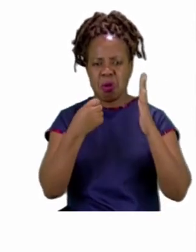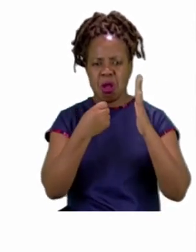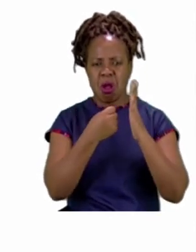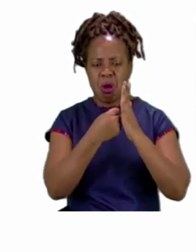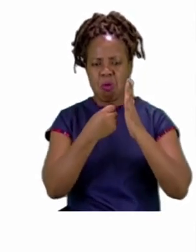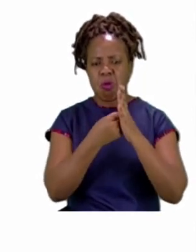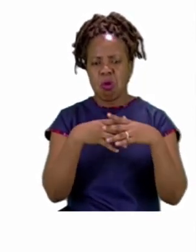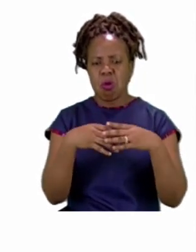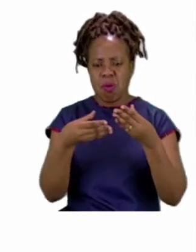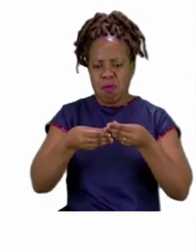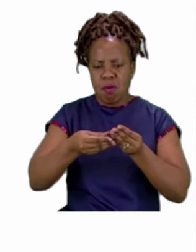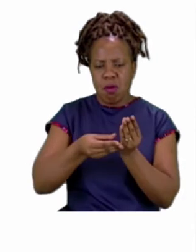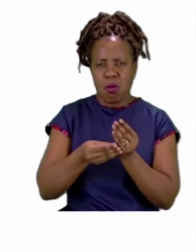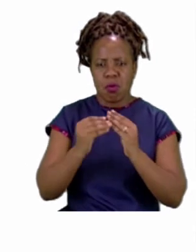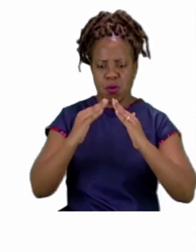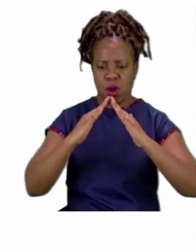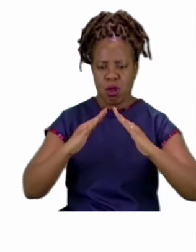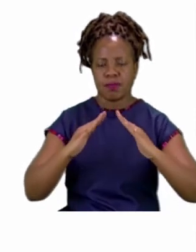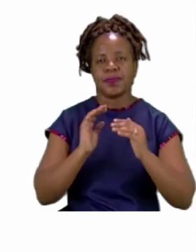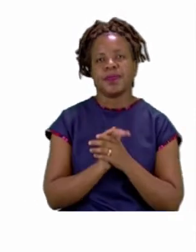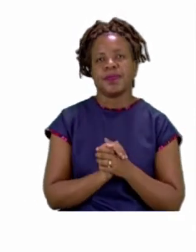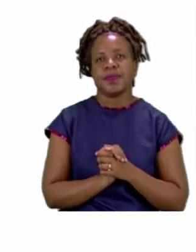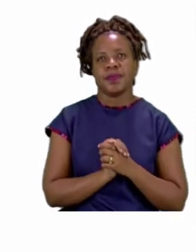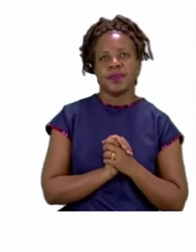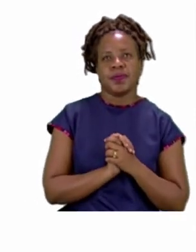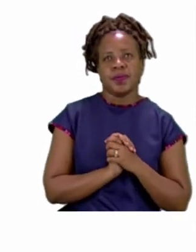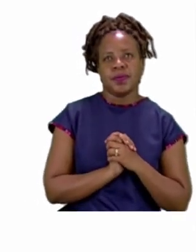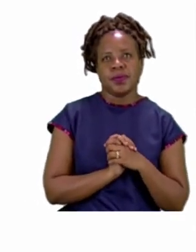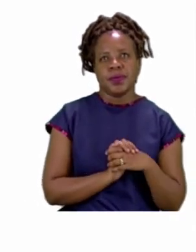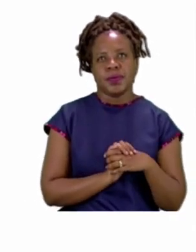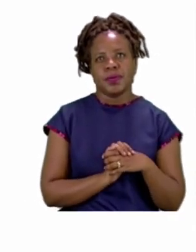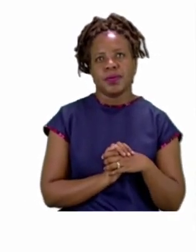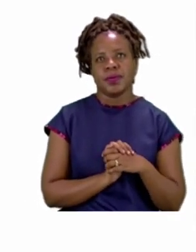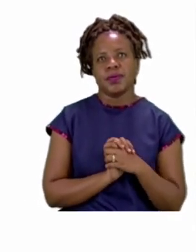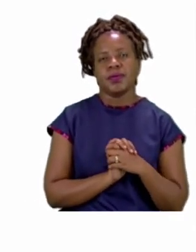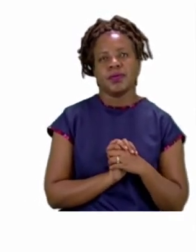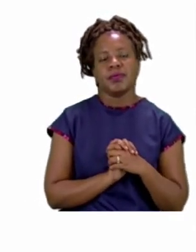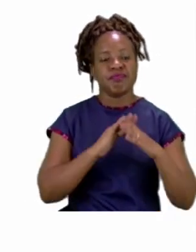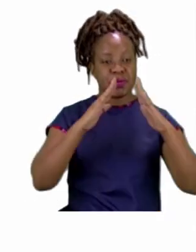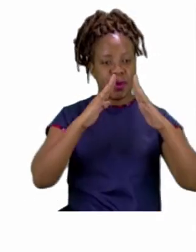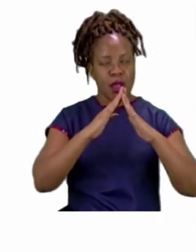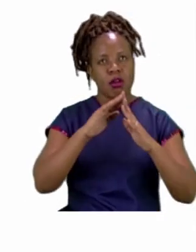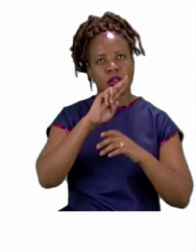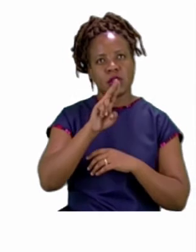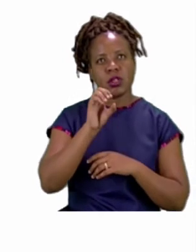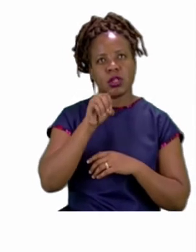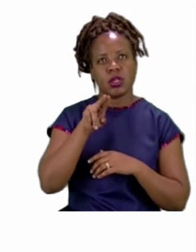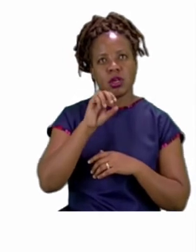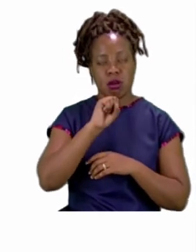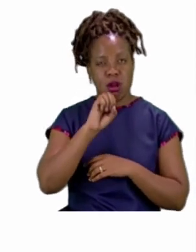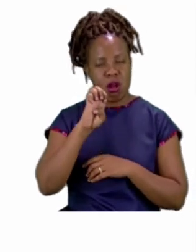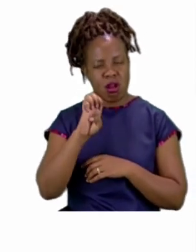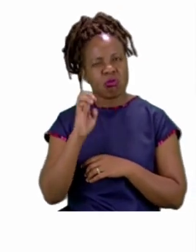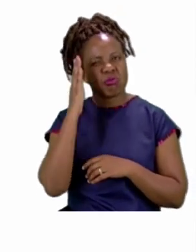Well done. So now we're going to explain what each word means. Now a house, we know it because most of us live